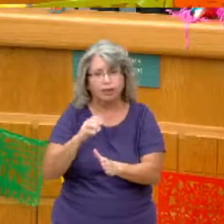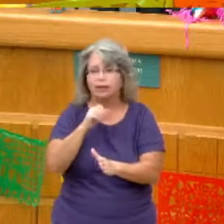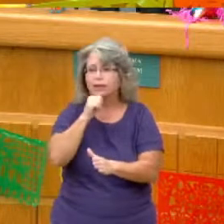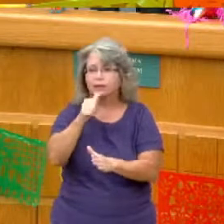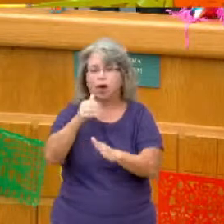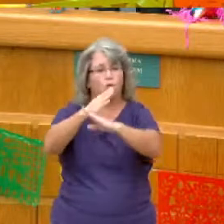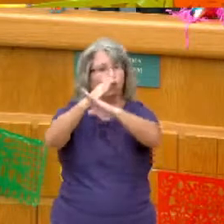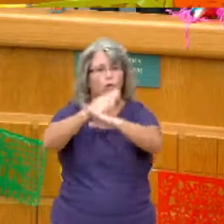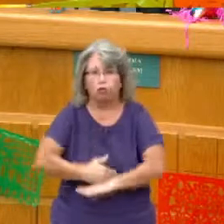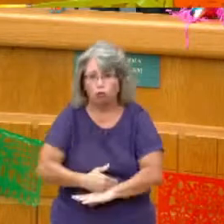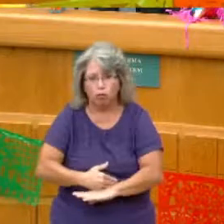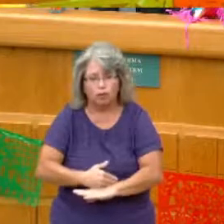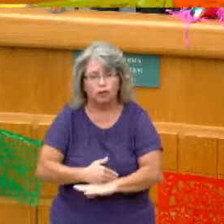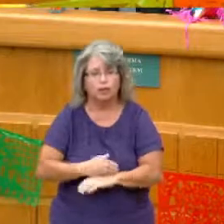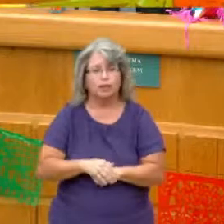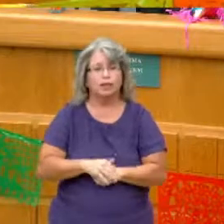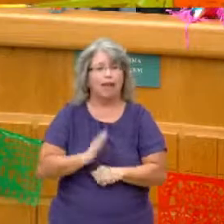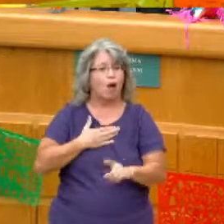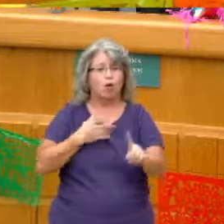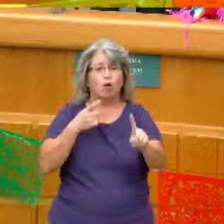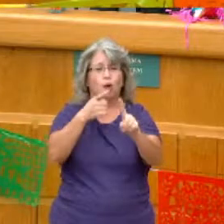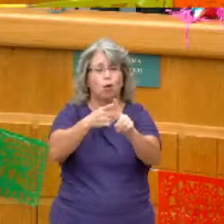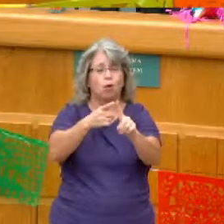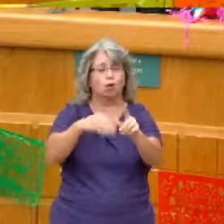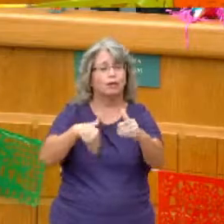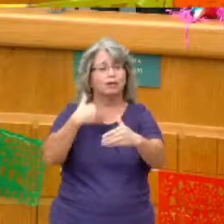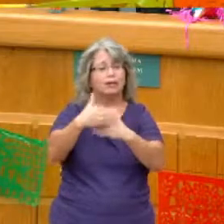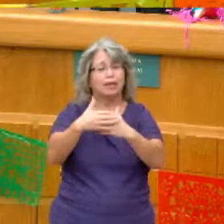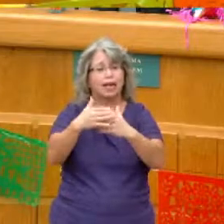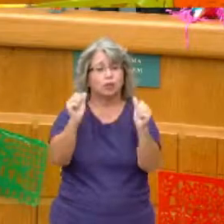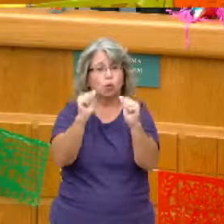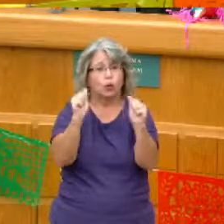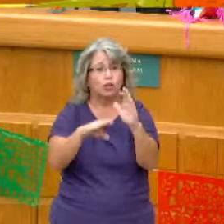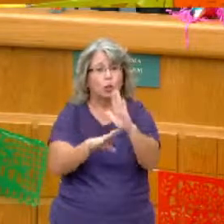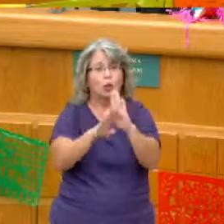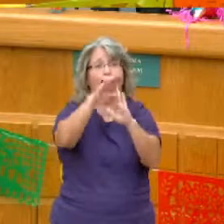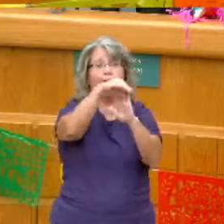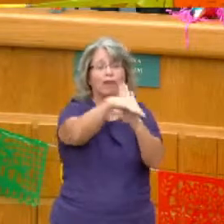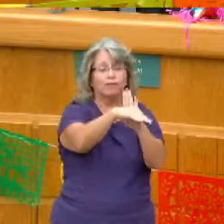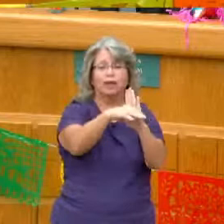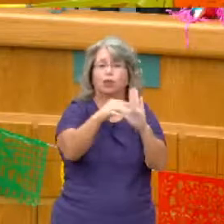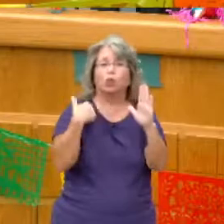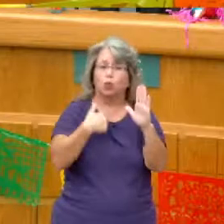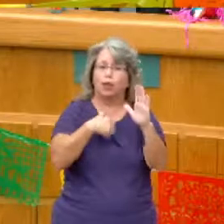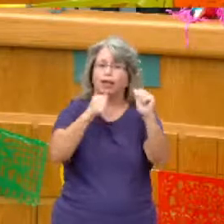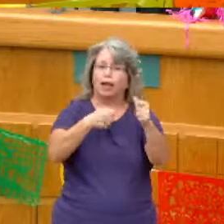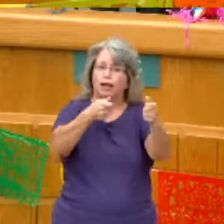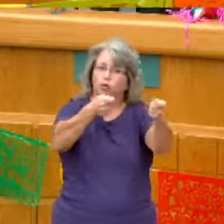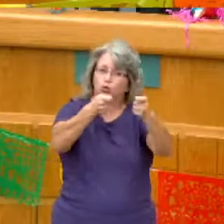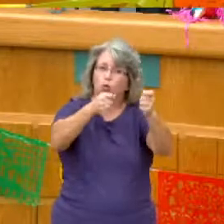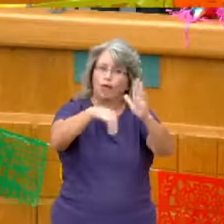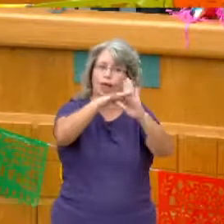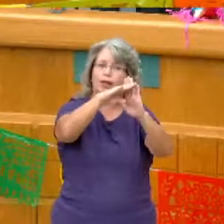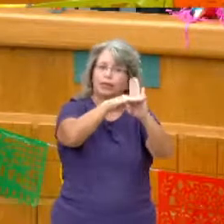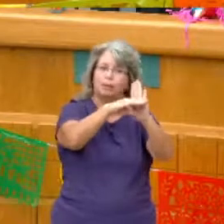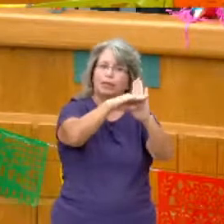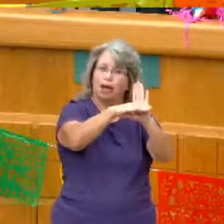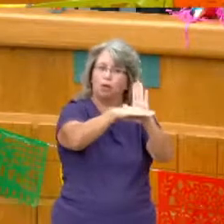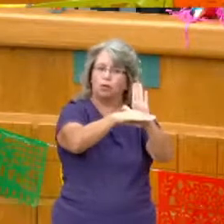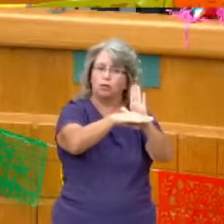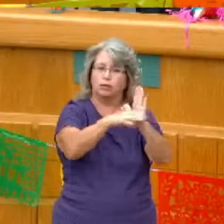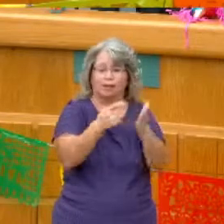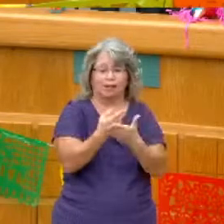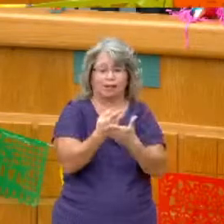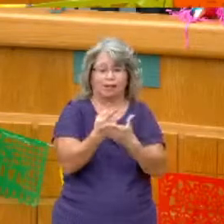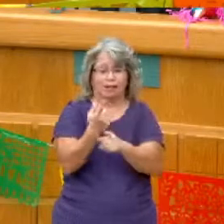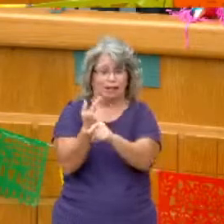wave, our winter peak, down, and with planning and preparing, this can be done together. Last winter, our peak